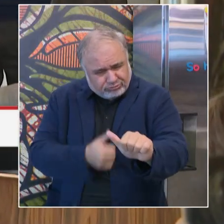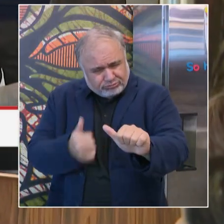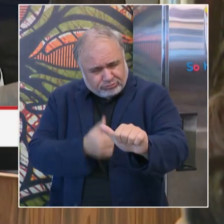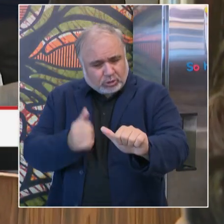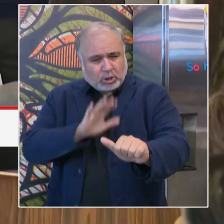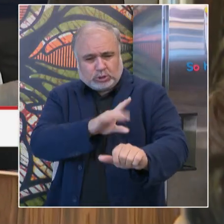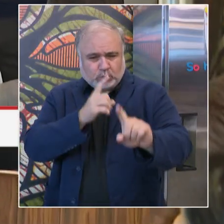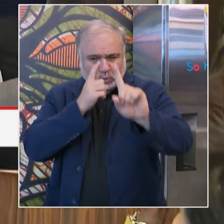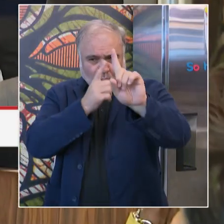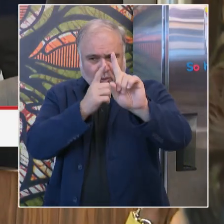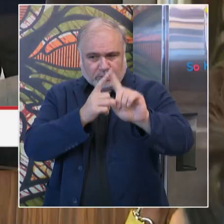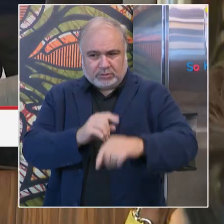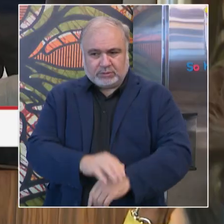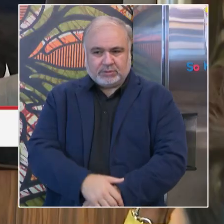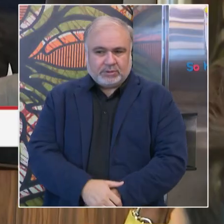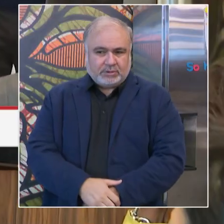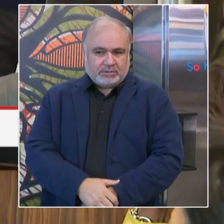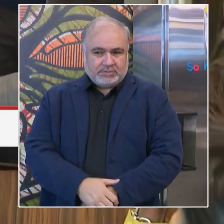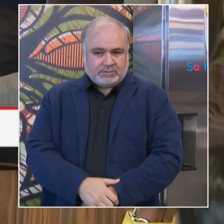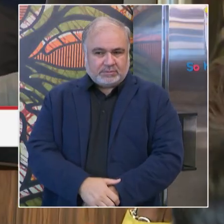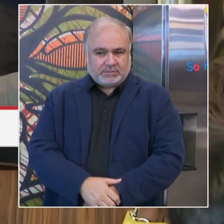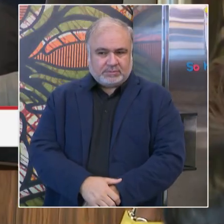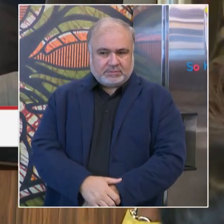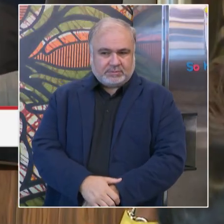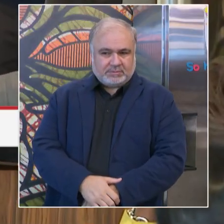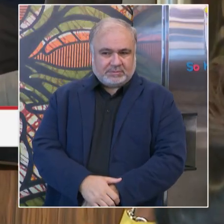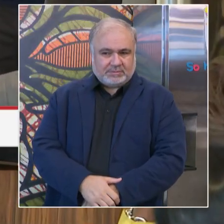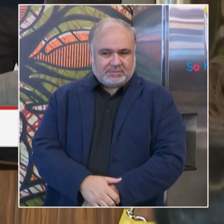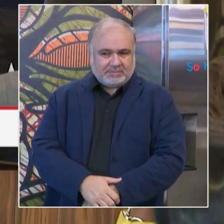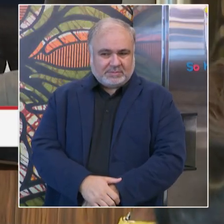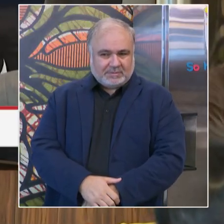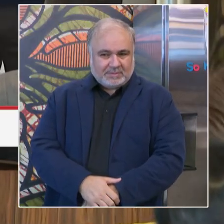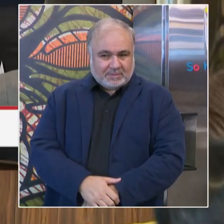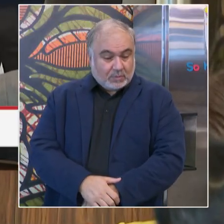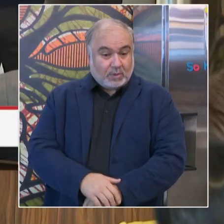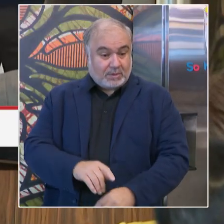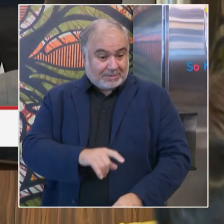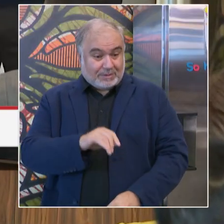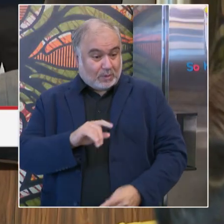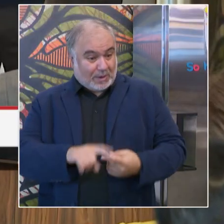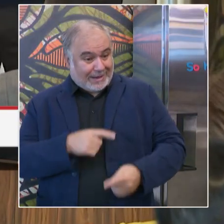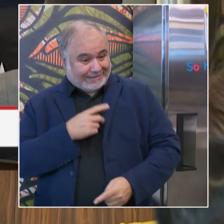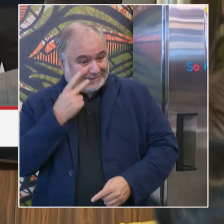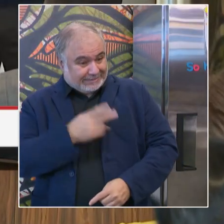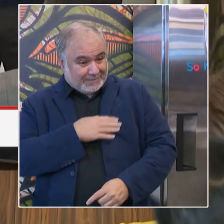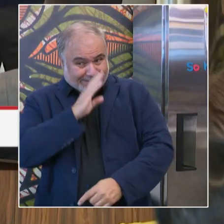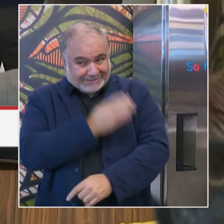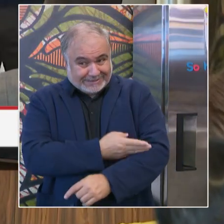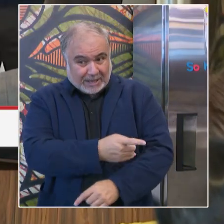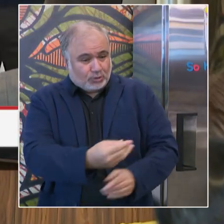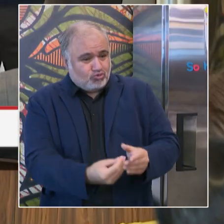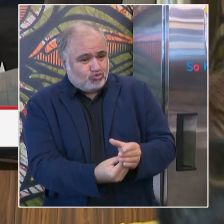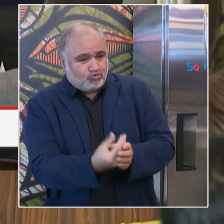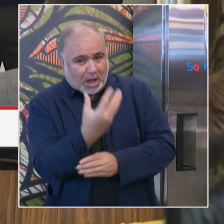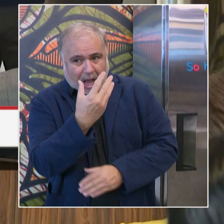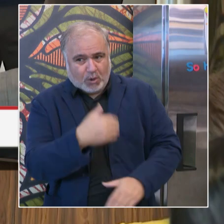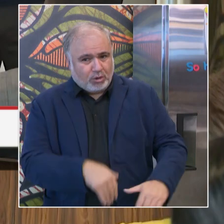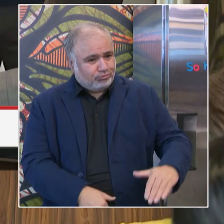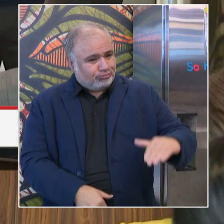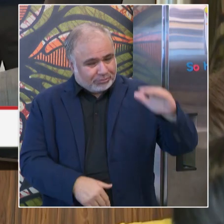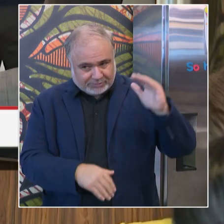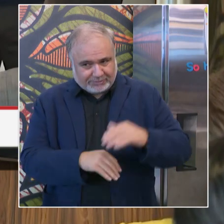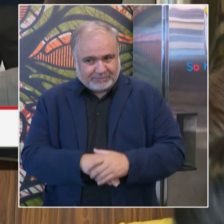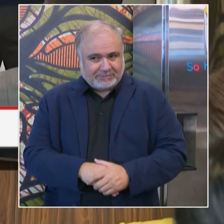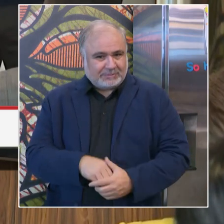Watching him grow at the new Ward ATAC means the world to me. The reason why? Because I battle stage 4